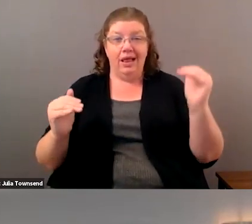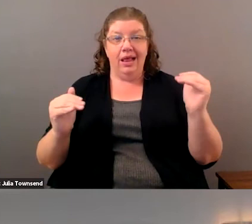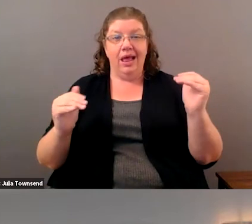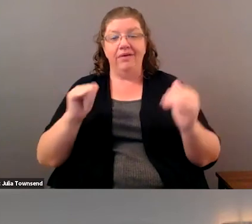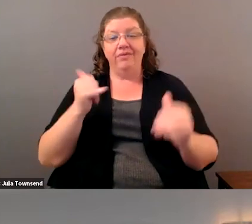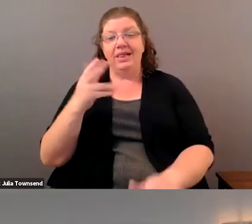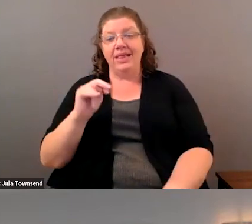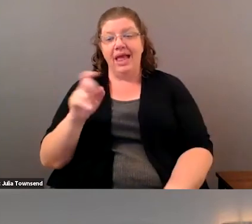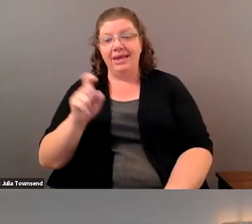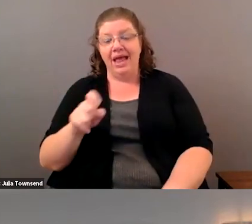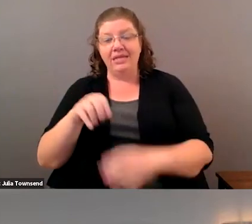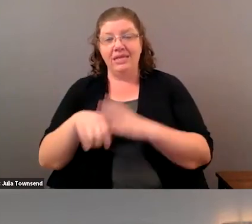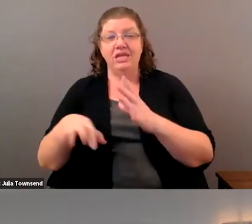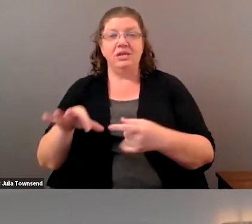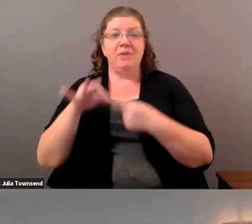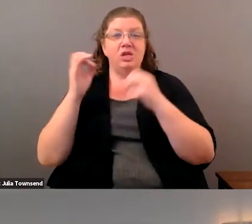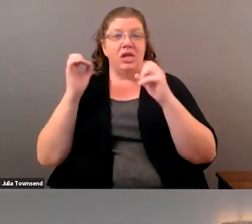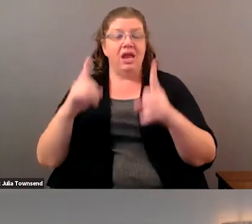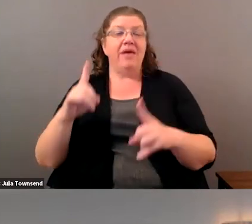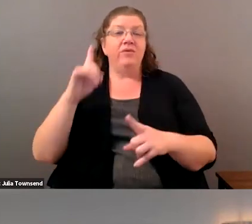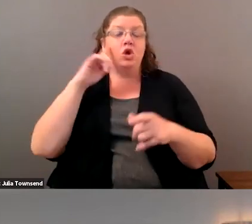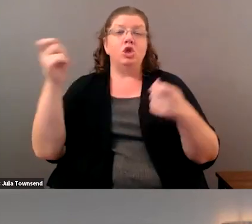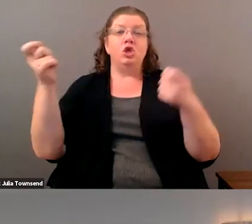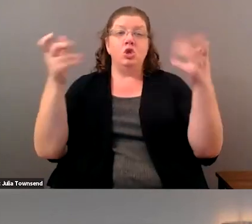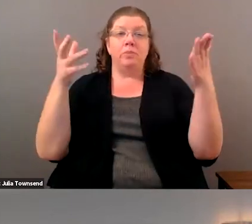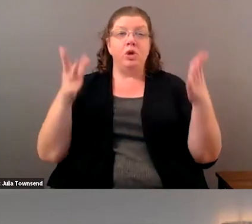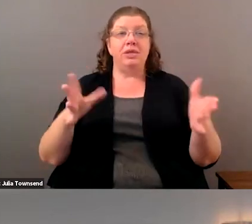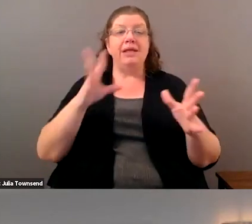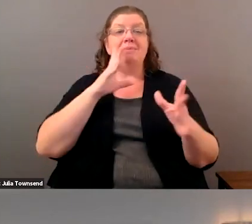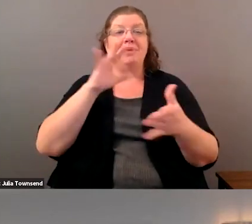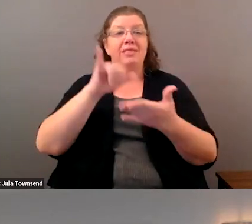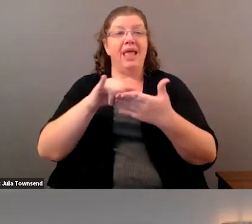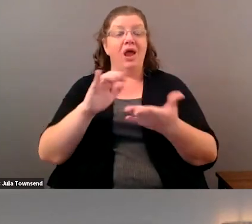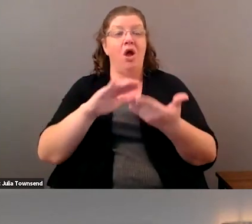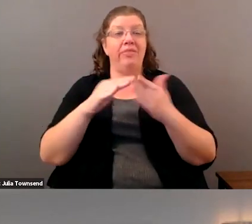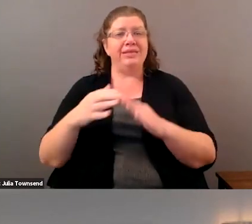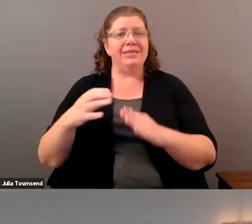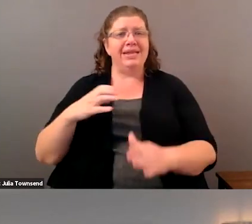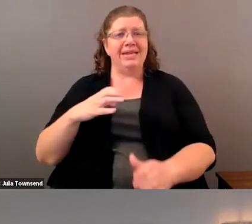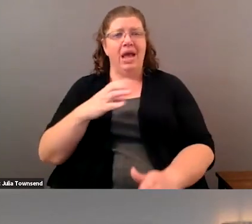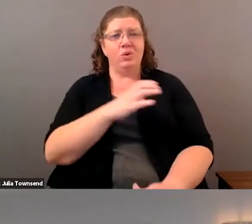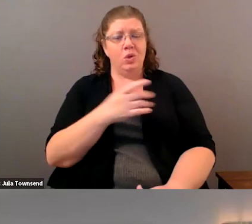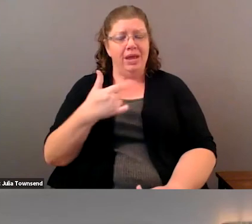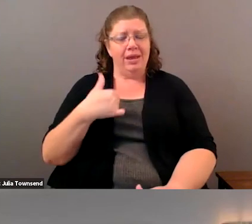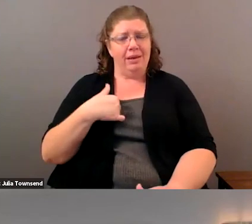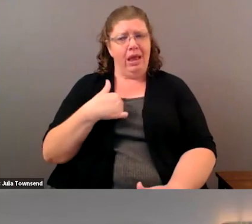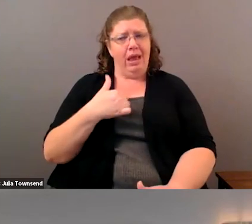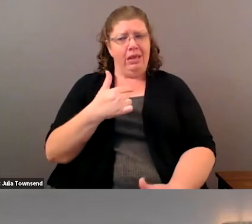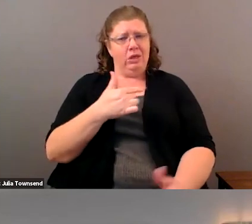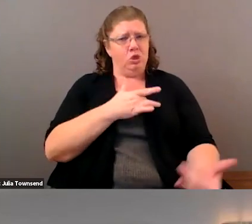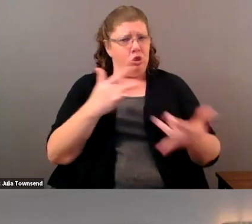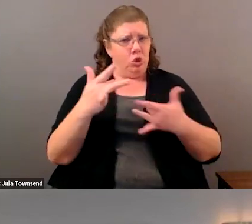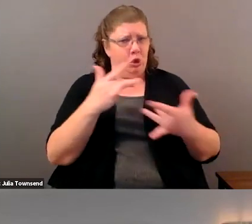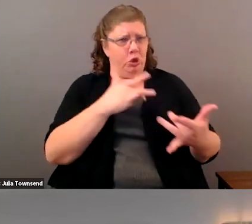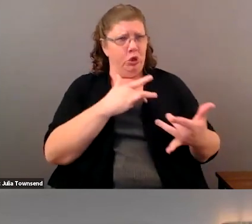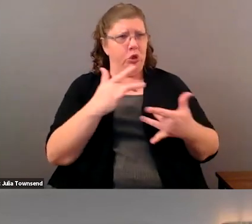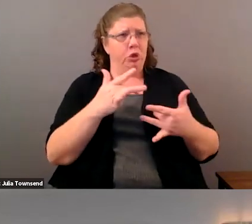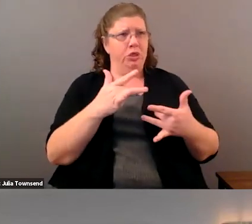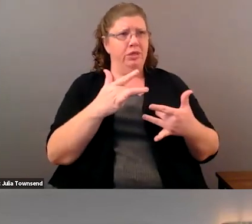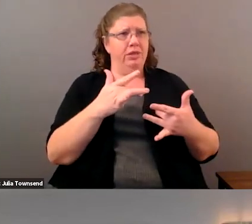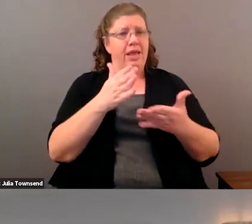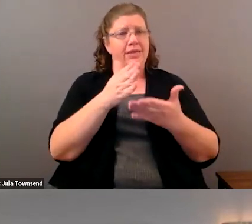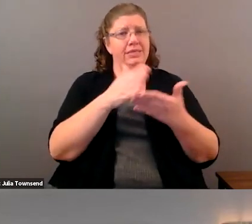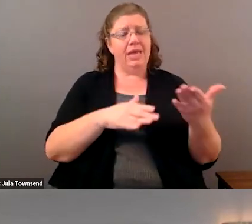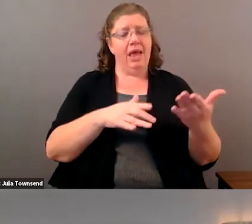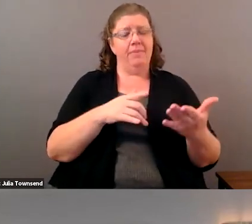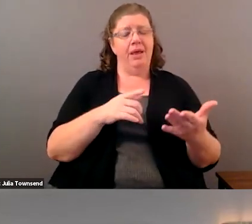I have also heard the superintendent speak about this on the city council. And my concern is that some of the Latinx